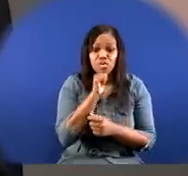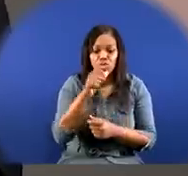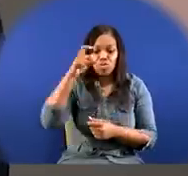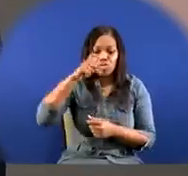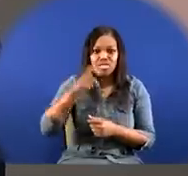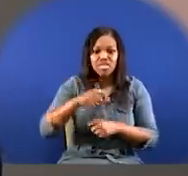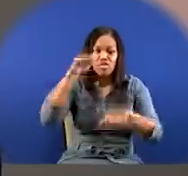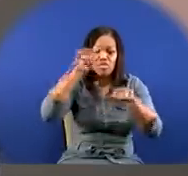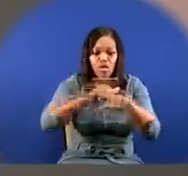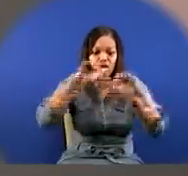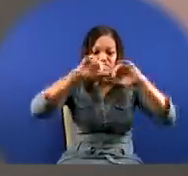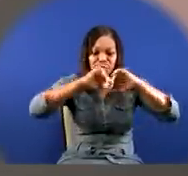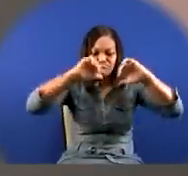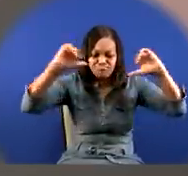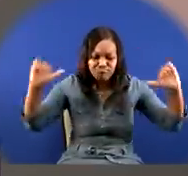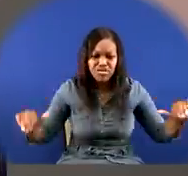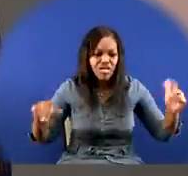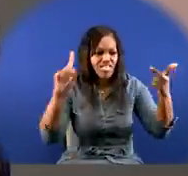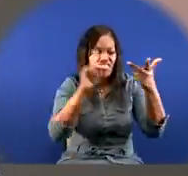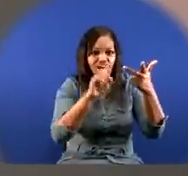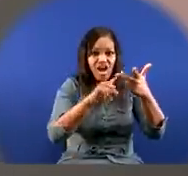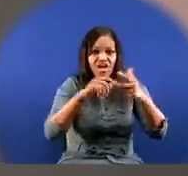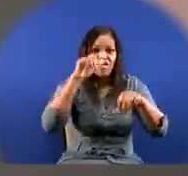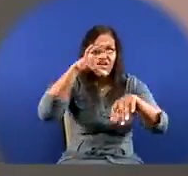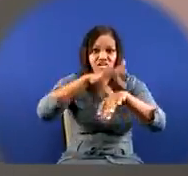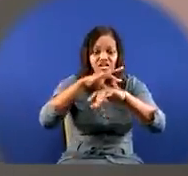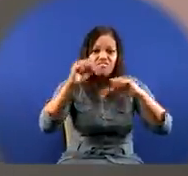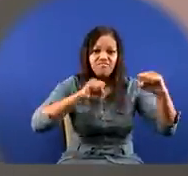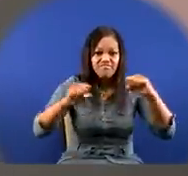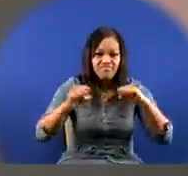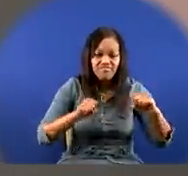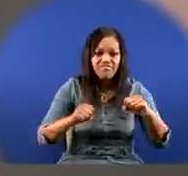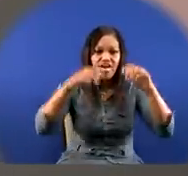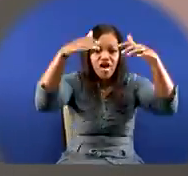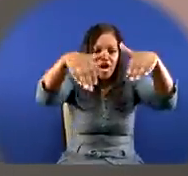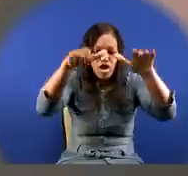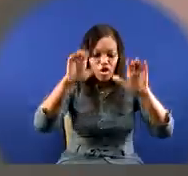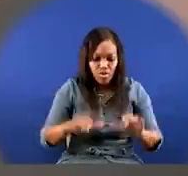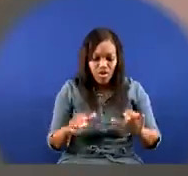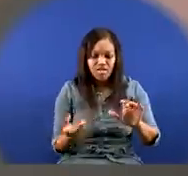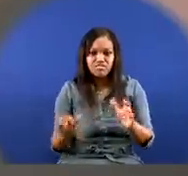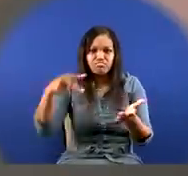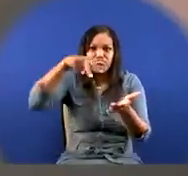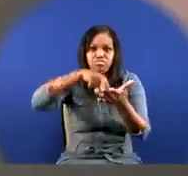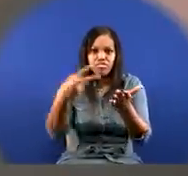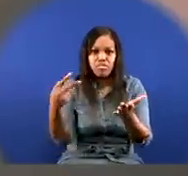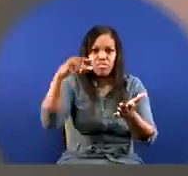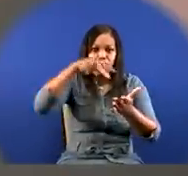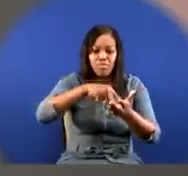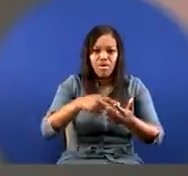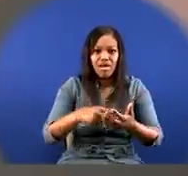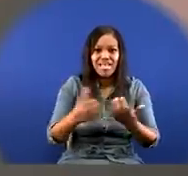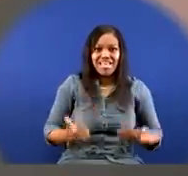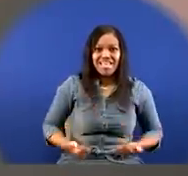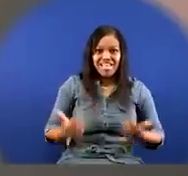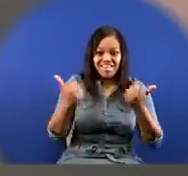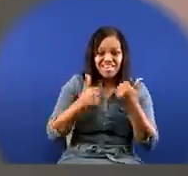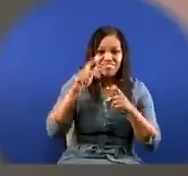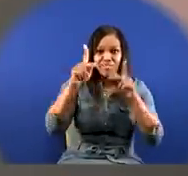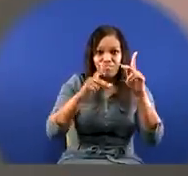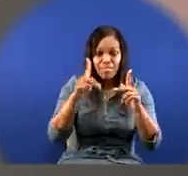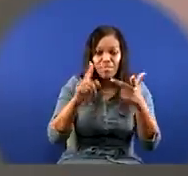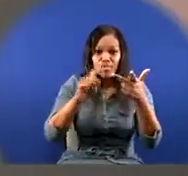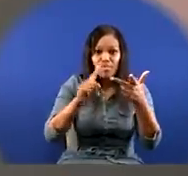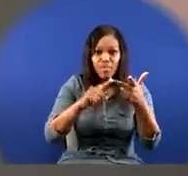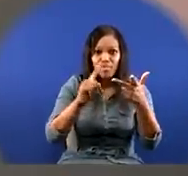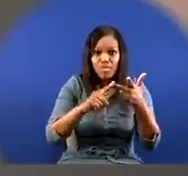need rocks to split open and graves to vomit up their dead in order for